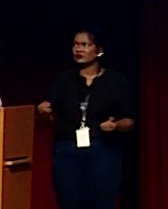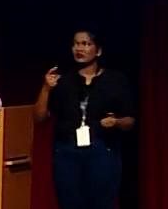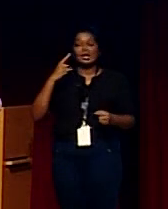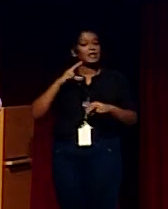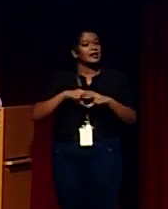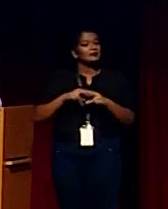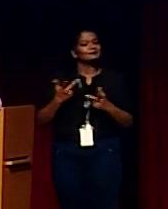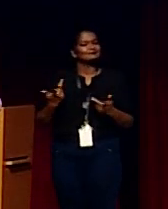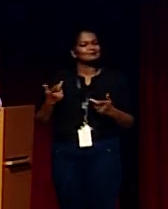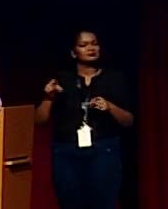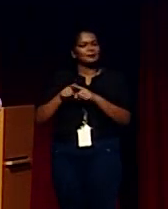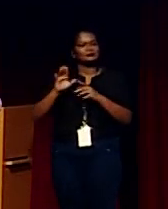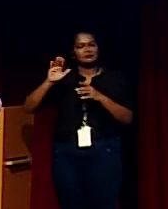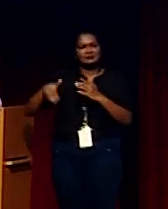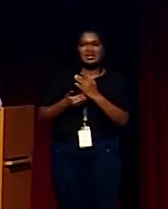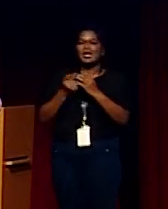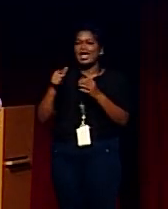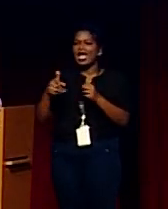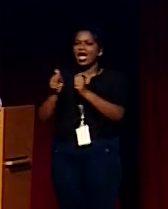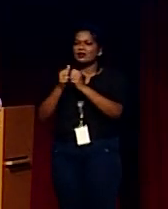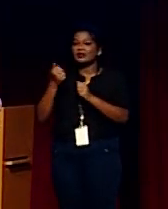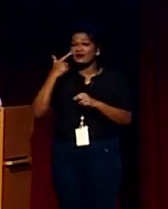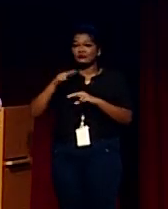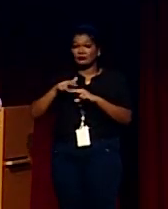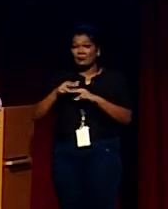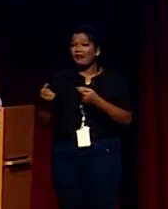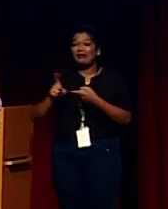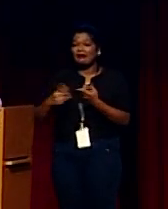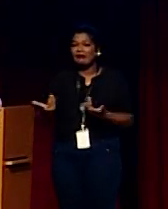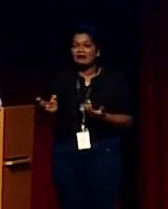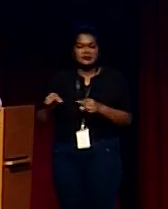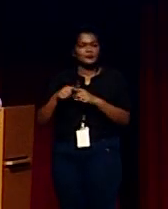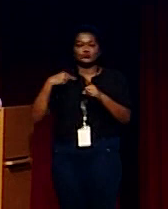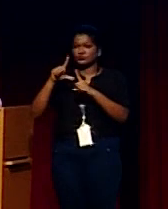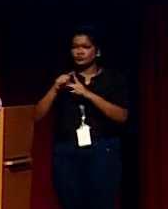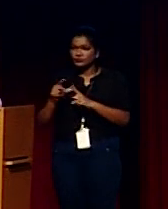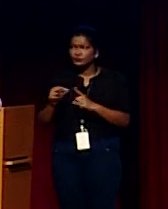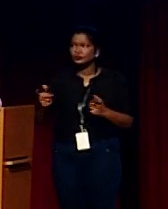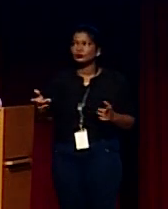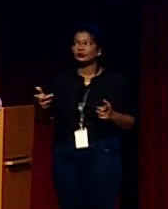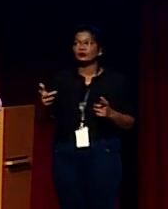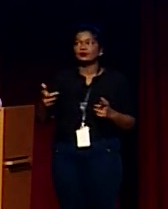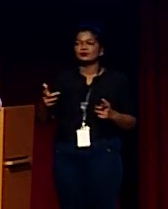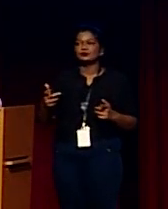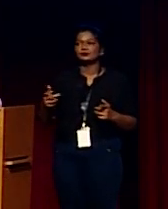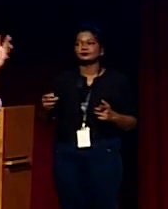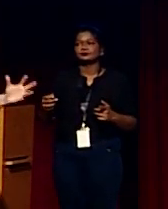could potentially come from a chemical identifier. And what happens is that we do the